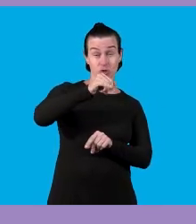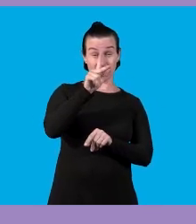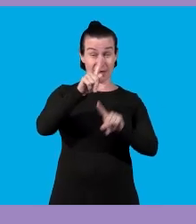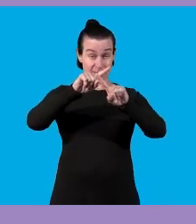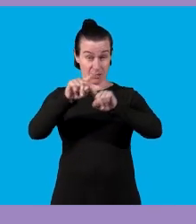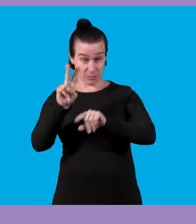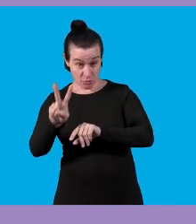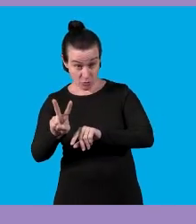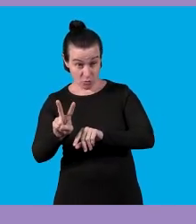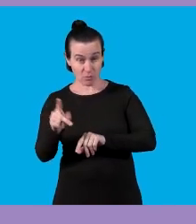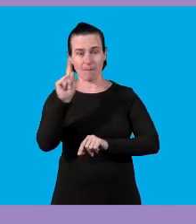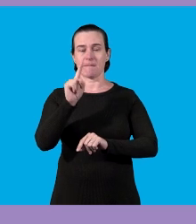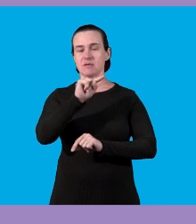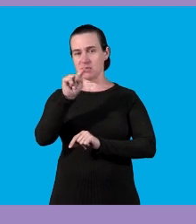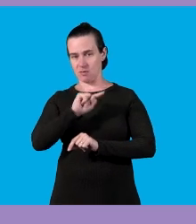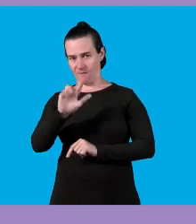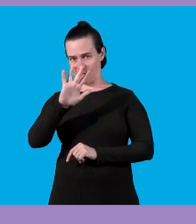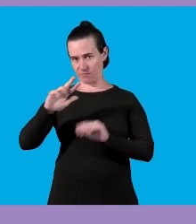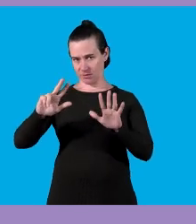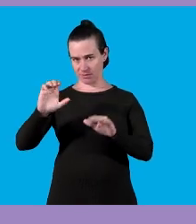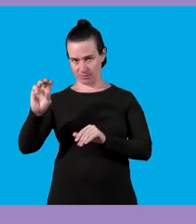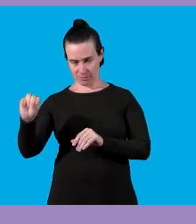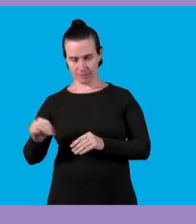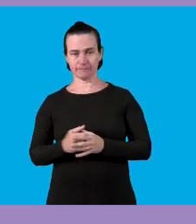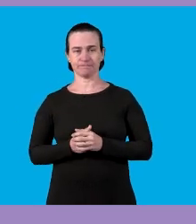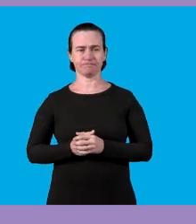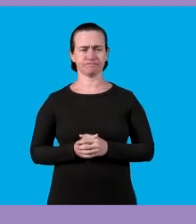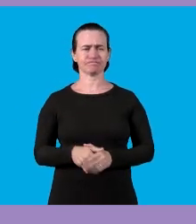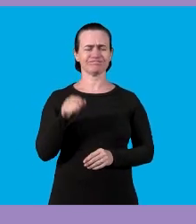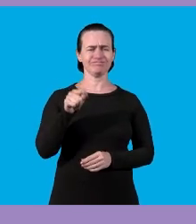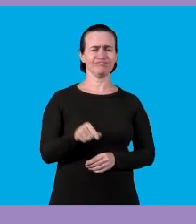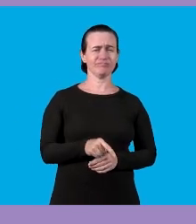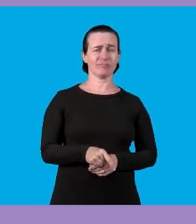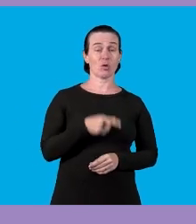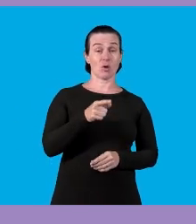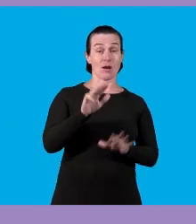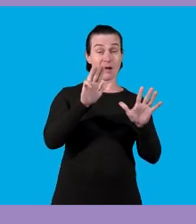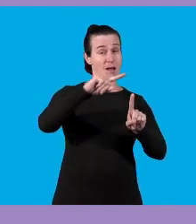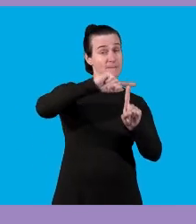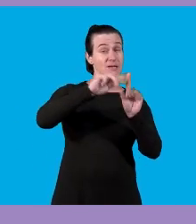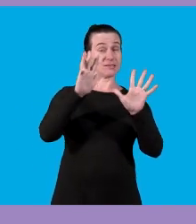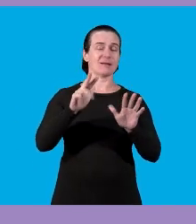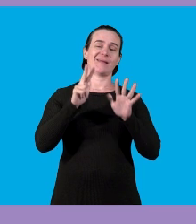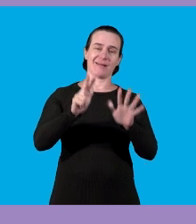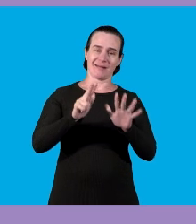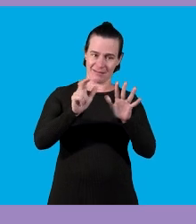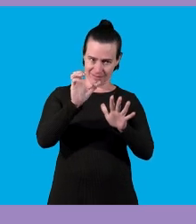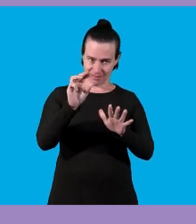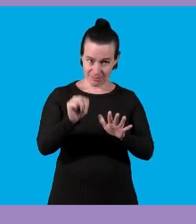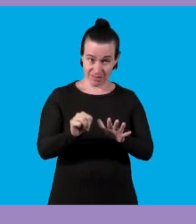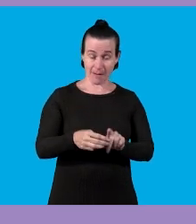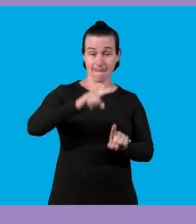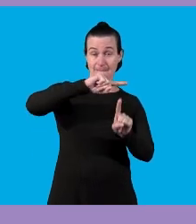equals to 58 centimeters. Now, 9 plus 9 is 18